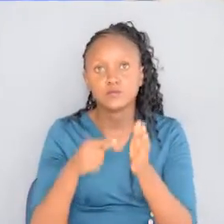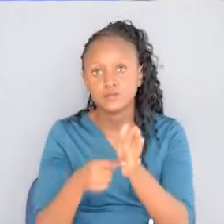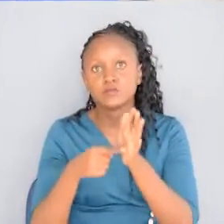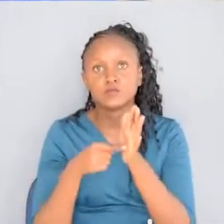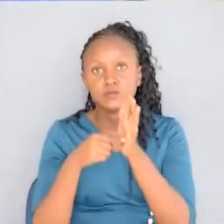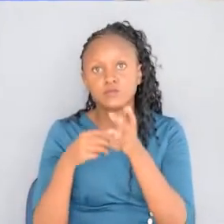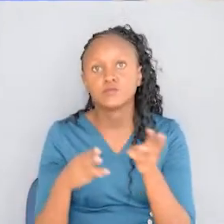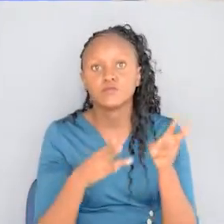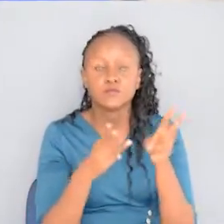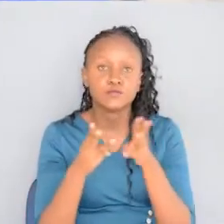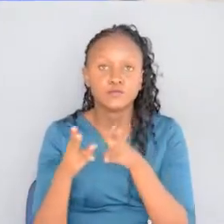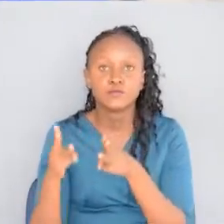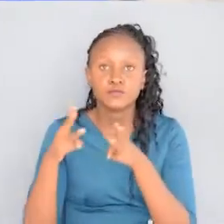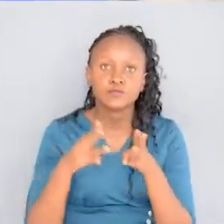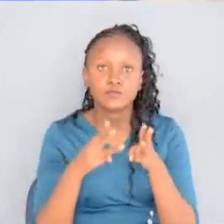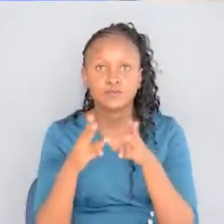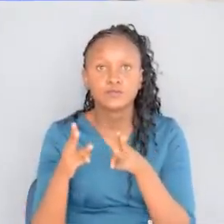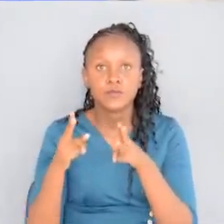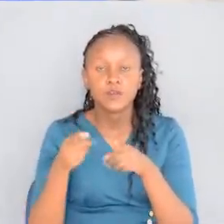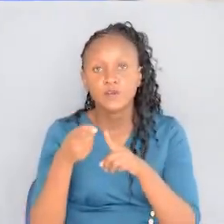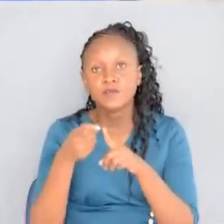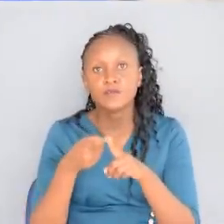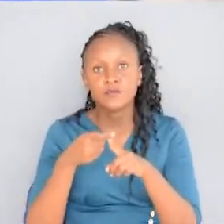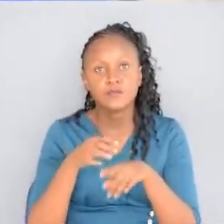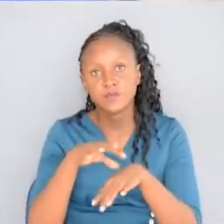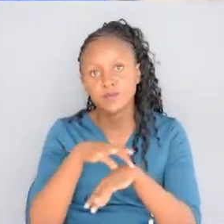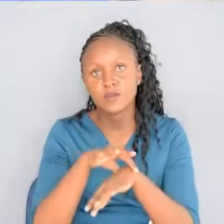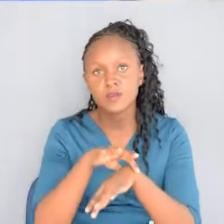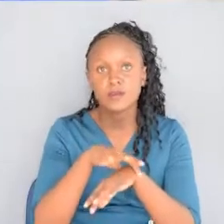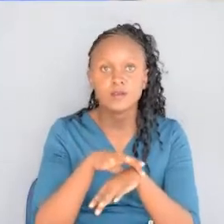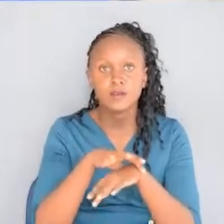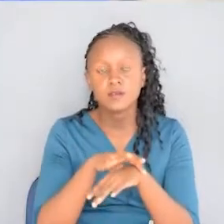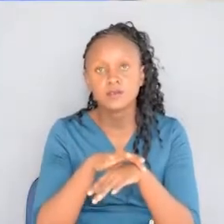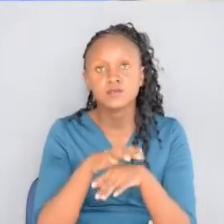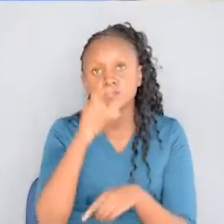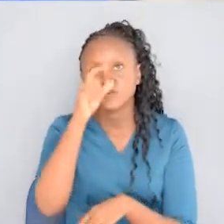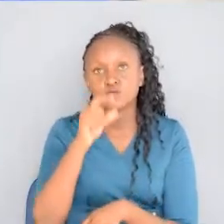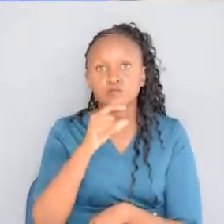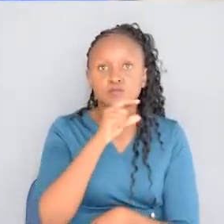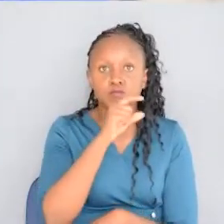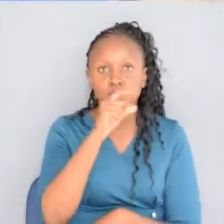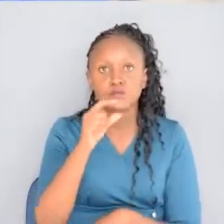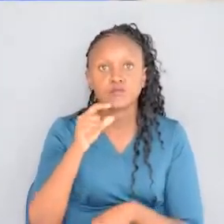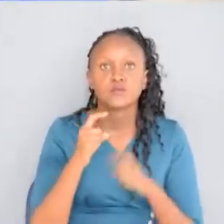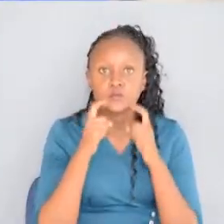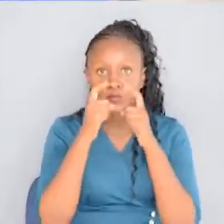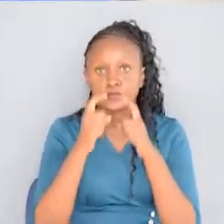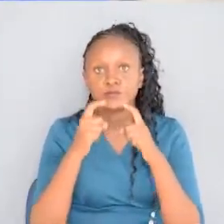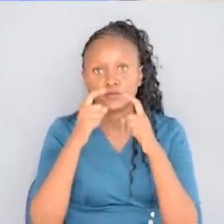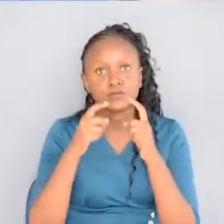to show us the way from the earth to the cross.